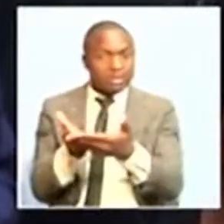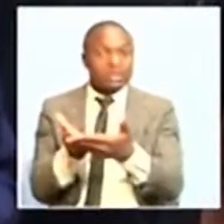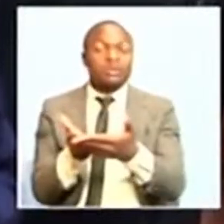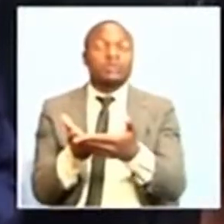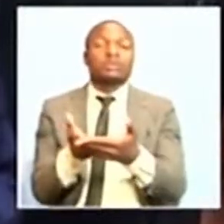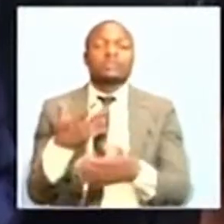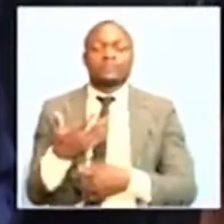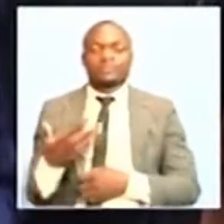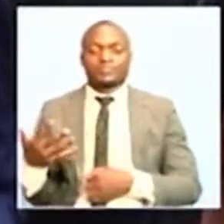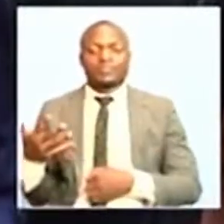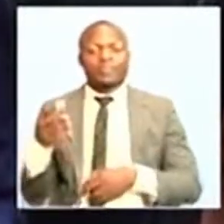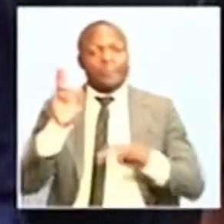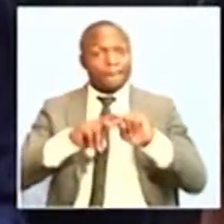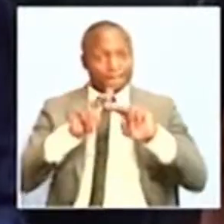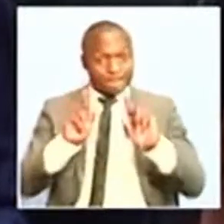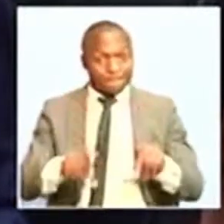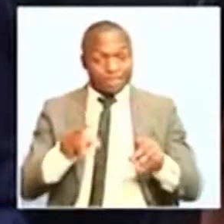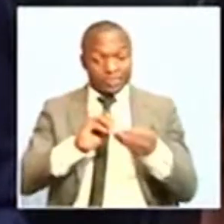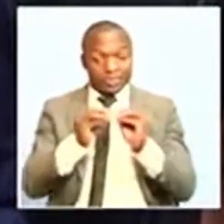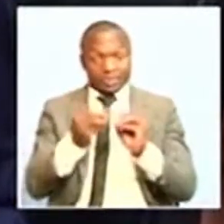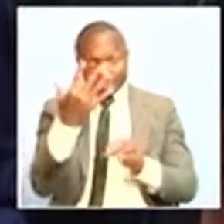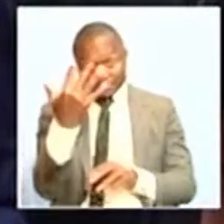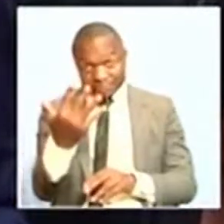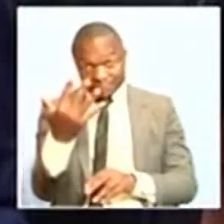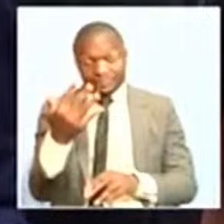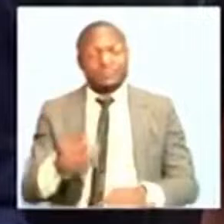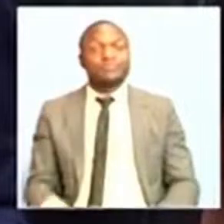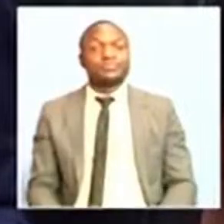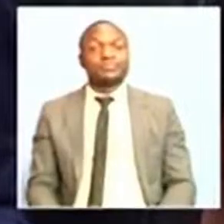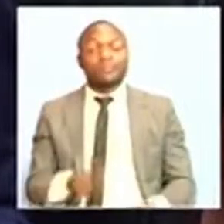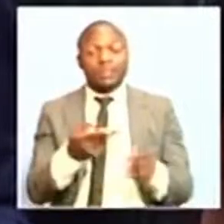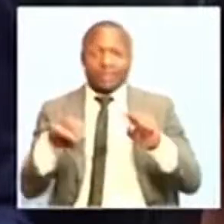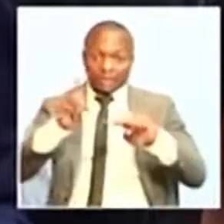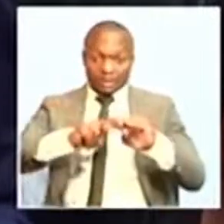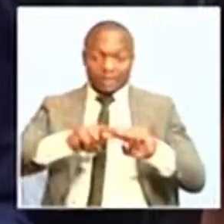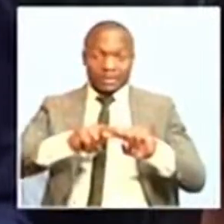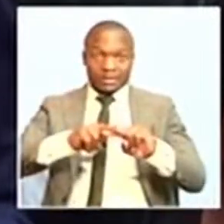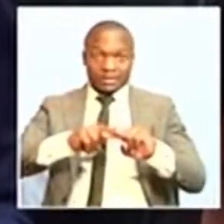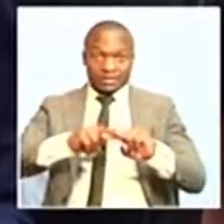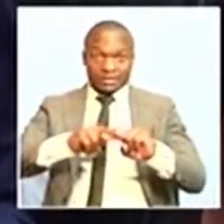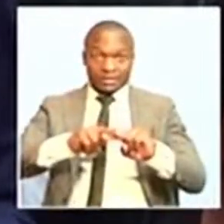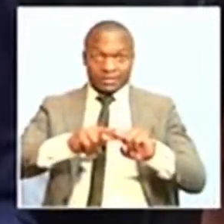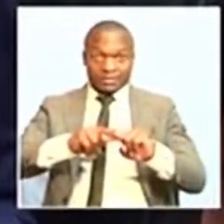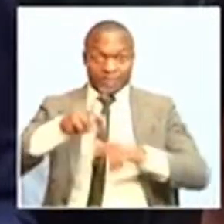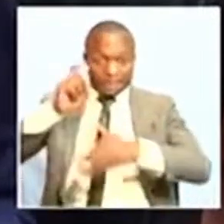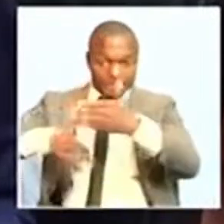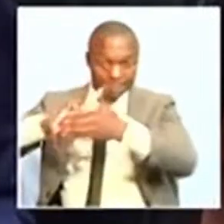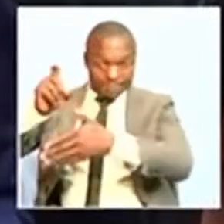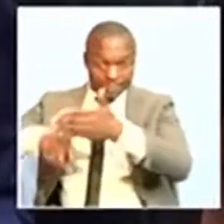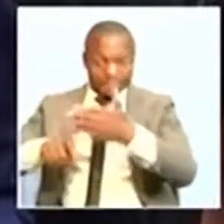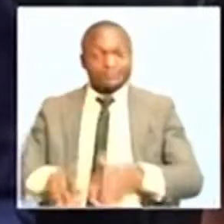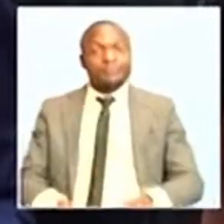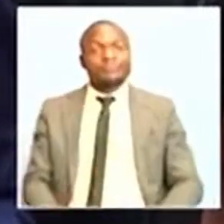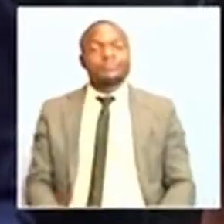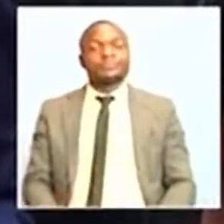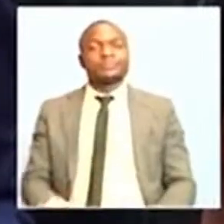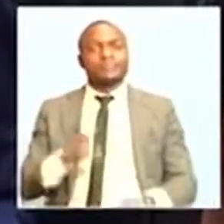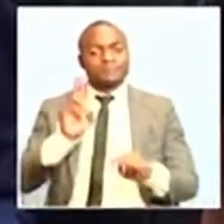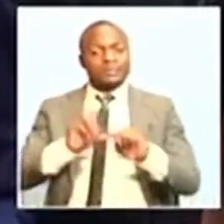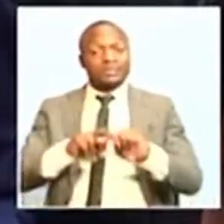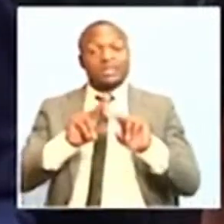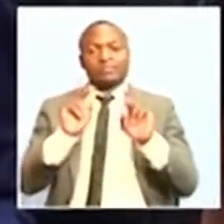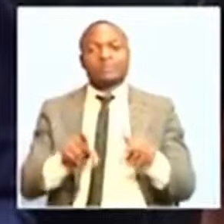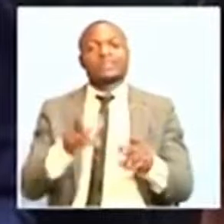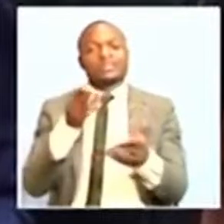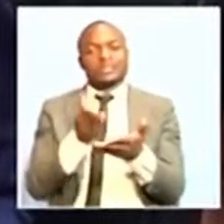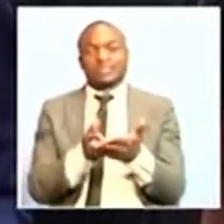requirements. Then, Chair, on number 5, on increasing the bands for presumptive tax. Chair, on this one